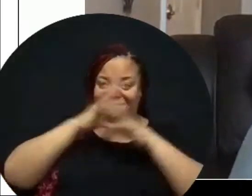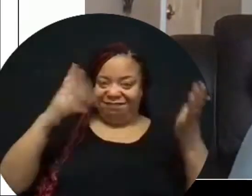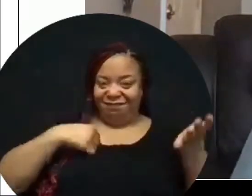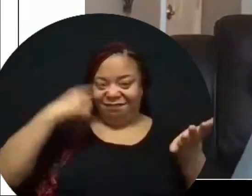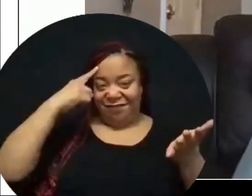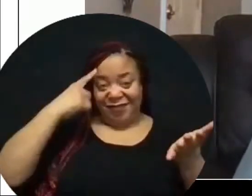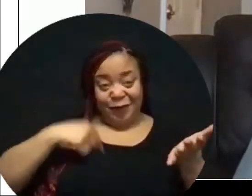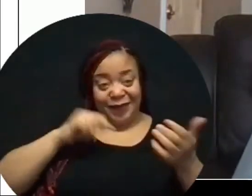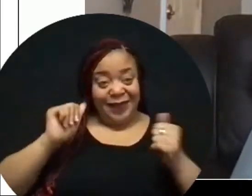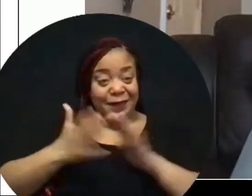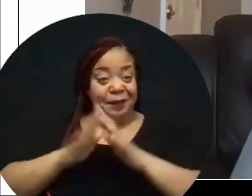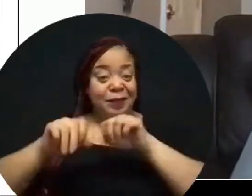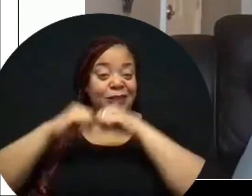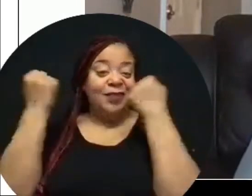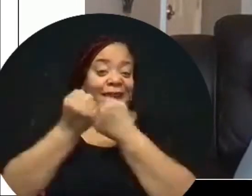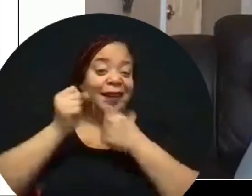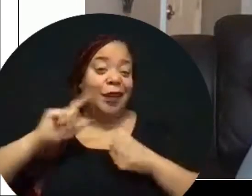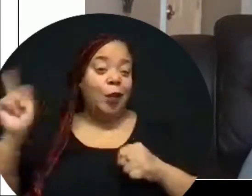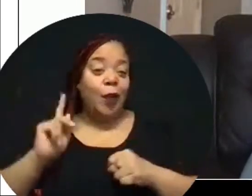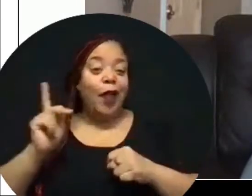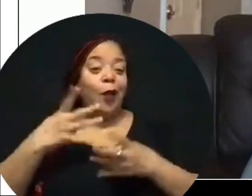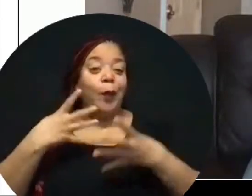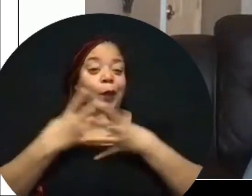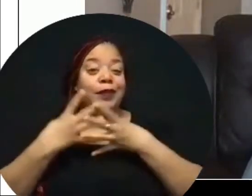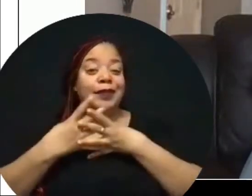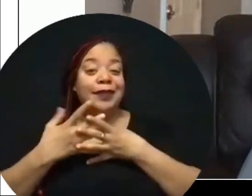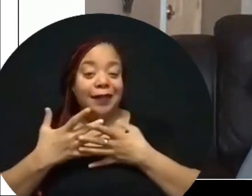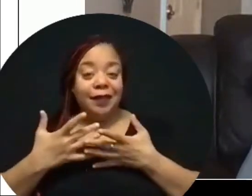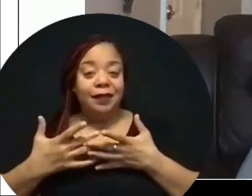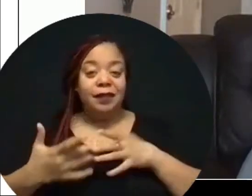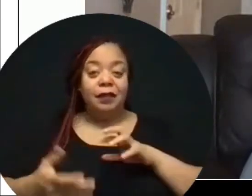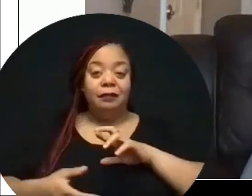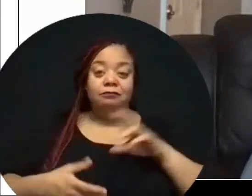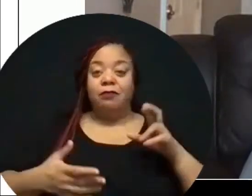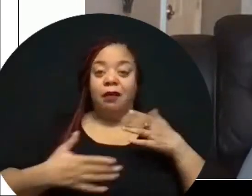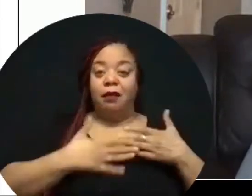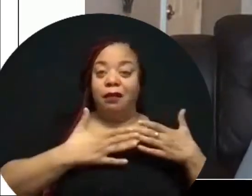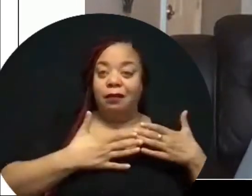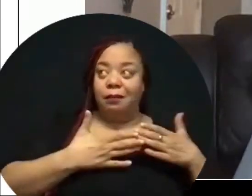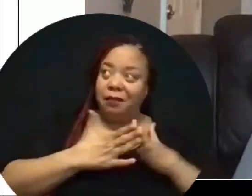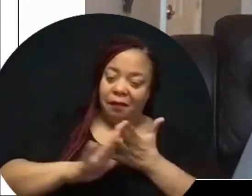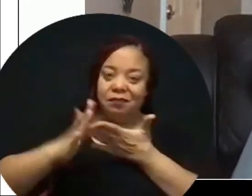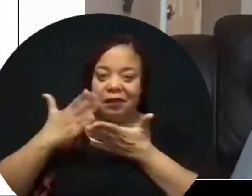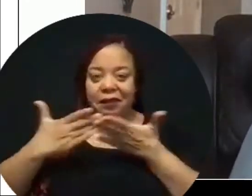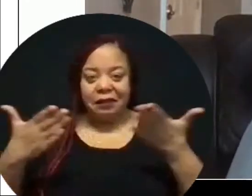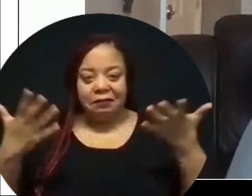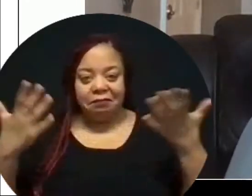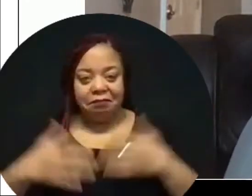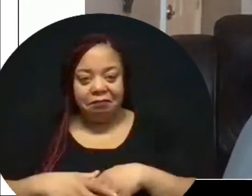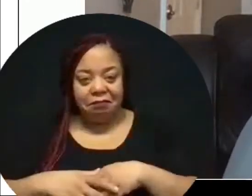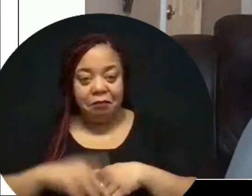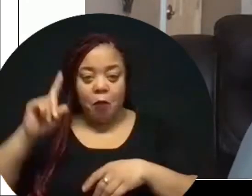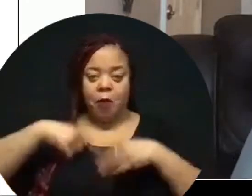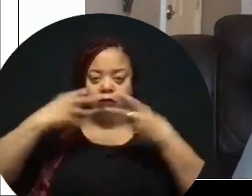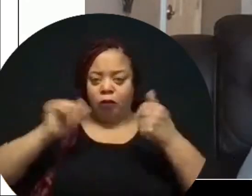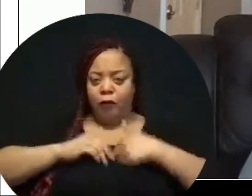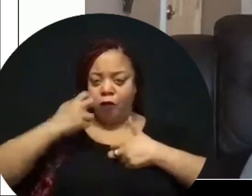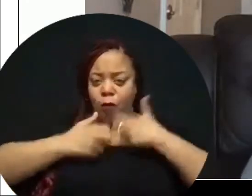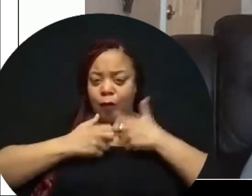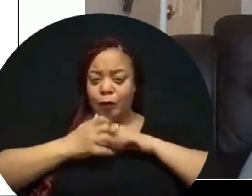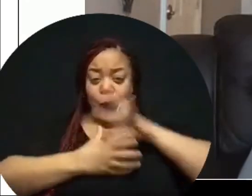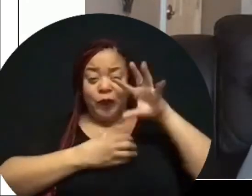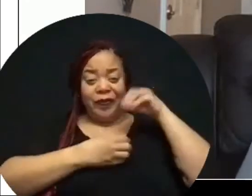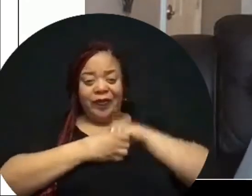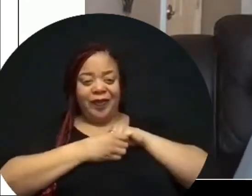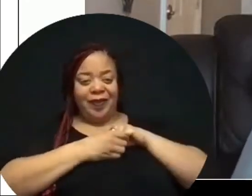been benefiting off the slavery, benefiting off the theft that sit in their multi-million-dollar houses with billions